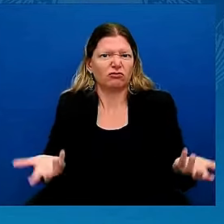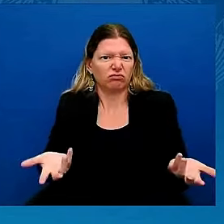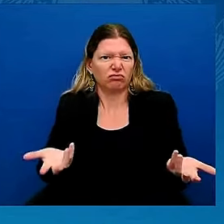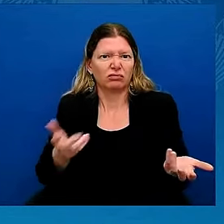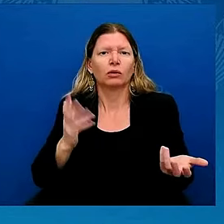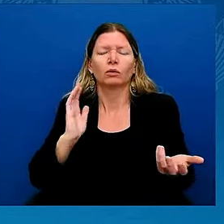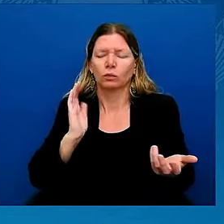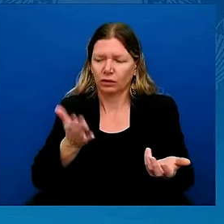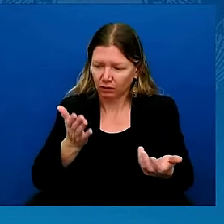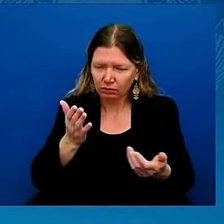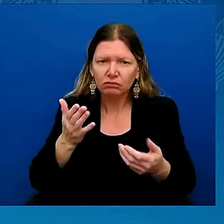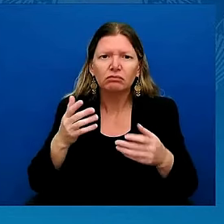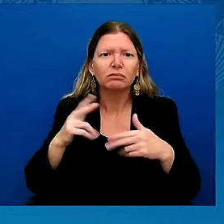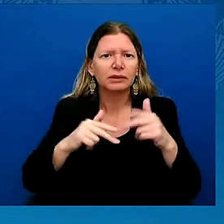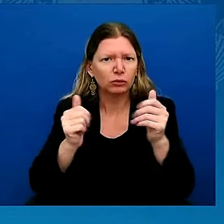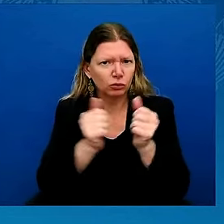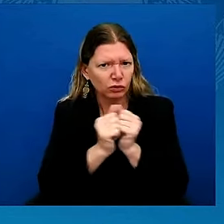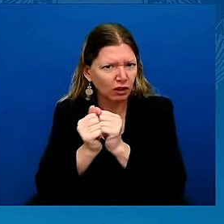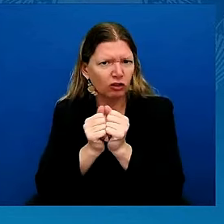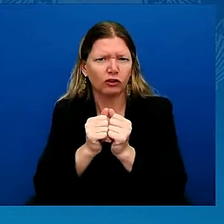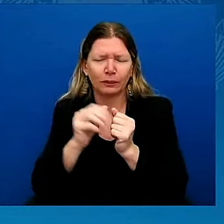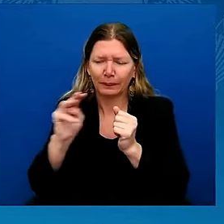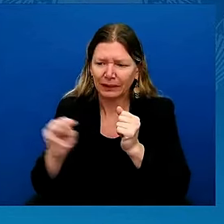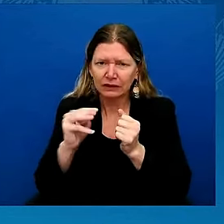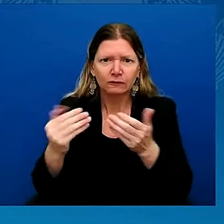payment assistance.